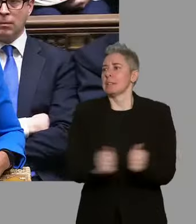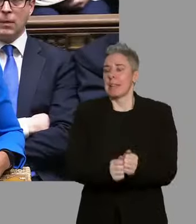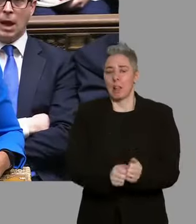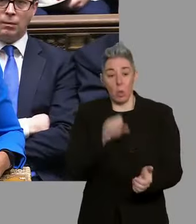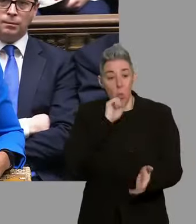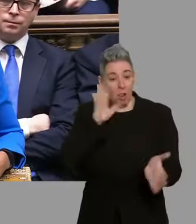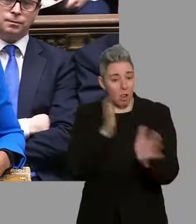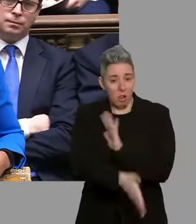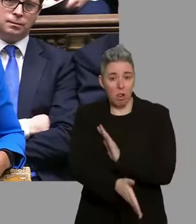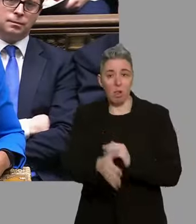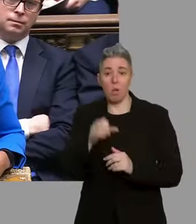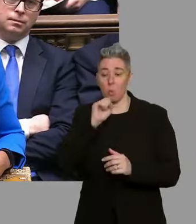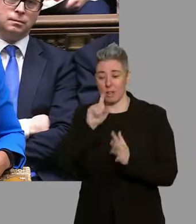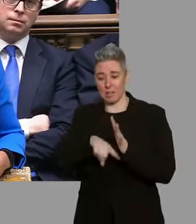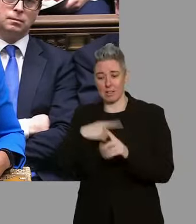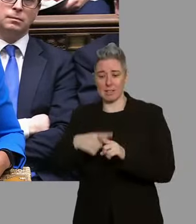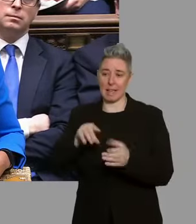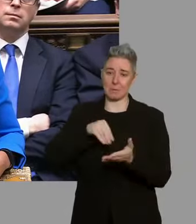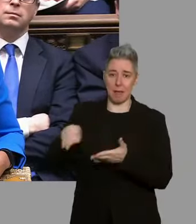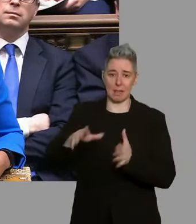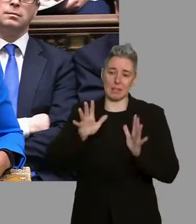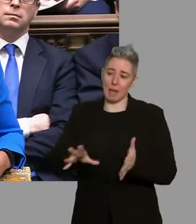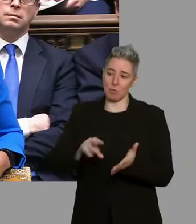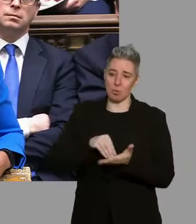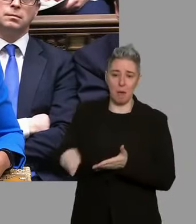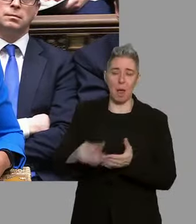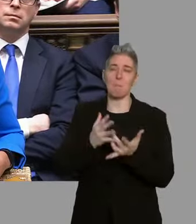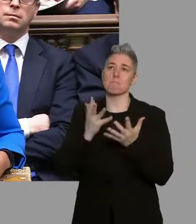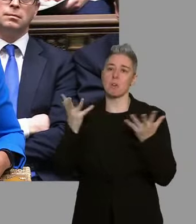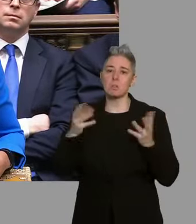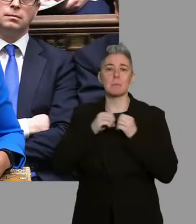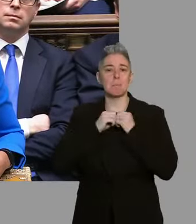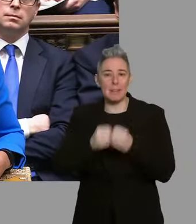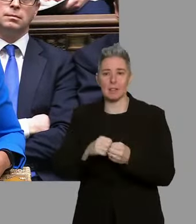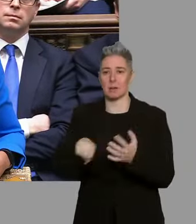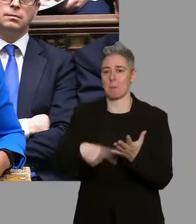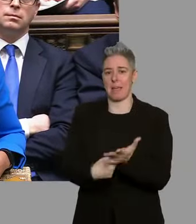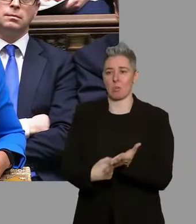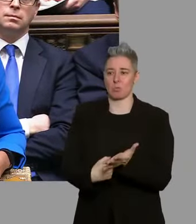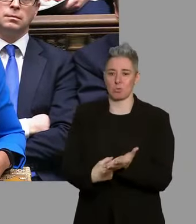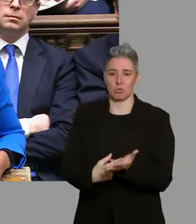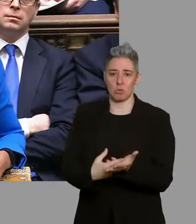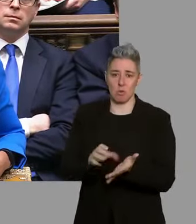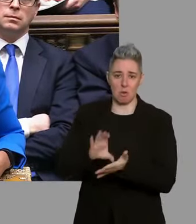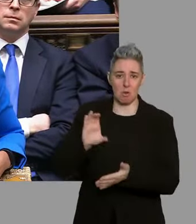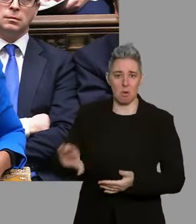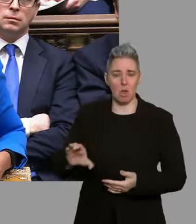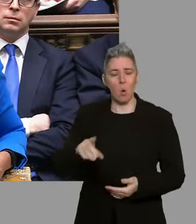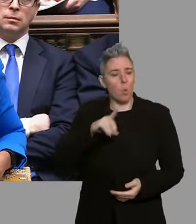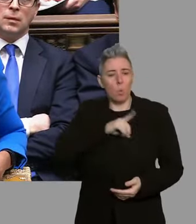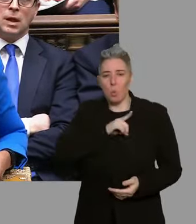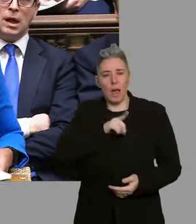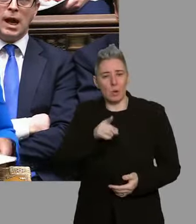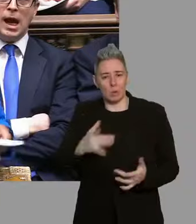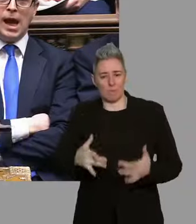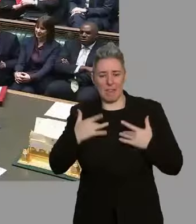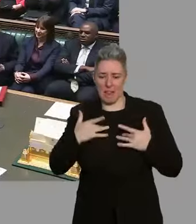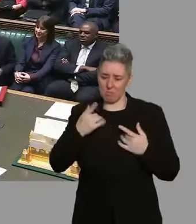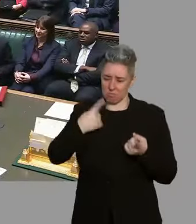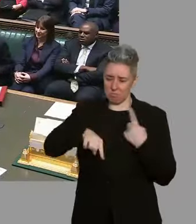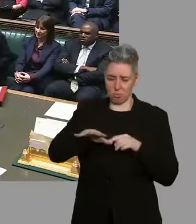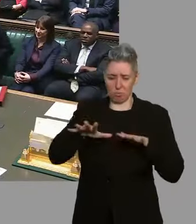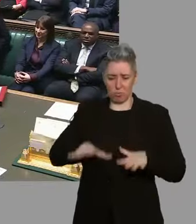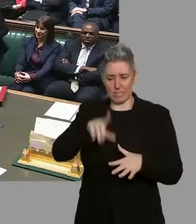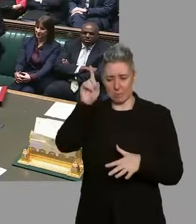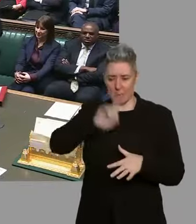multi-billion-pound bill. Why does the Prime Minister think British people should pay to surrender something that is already ours?